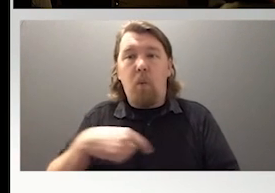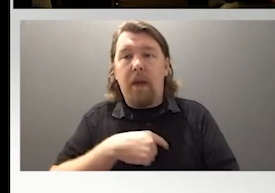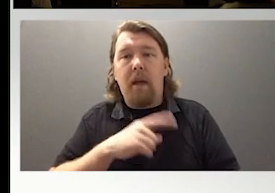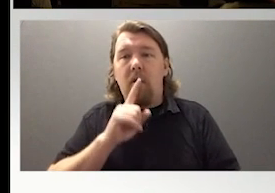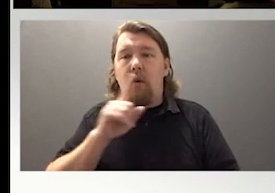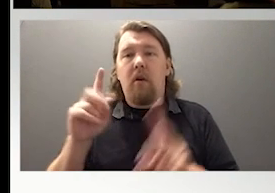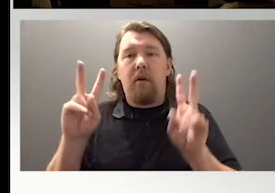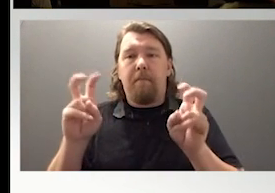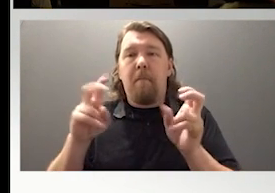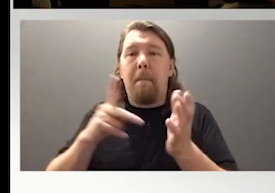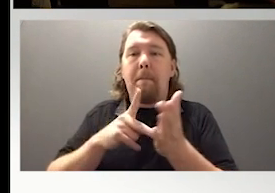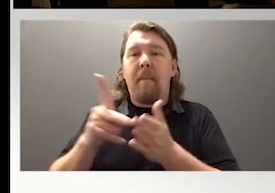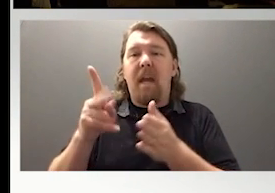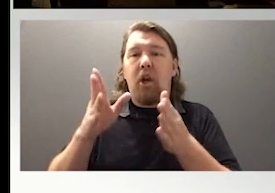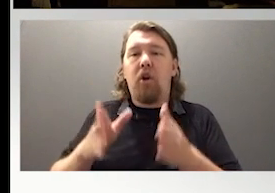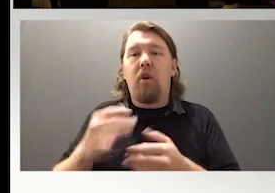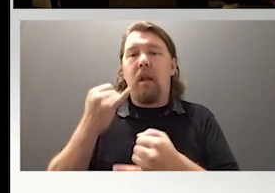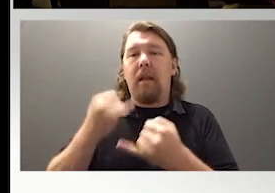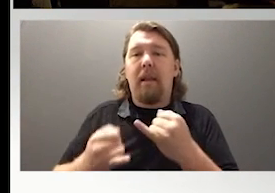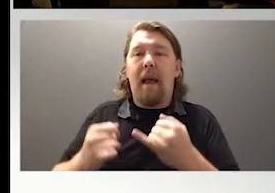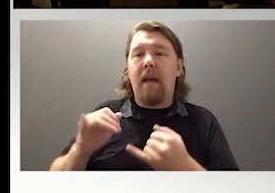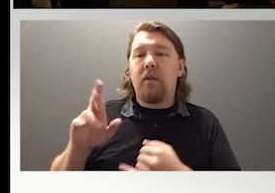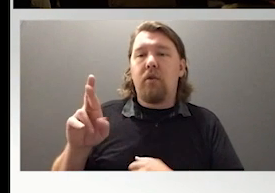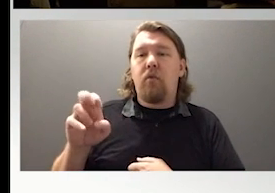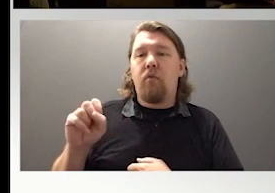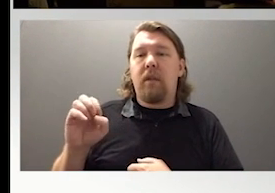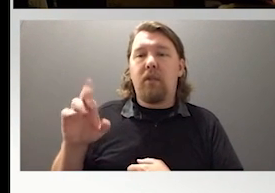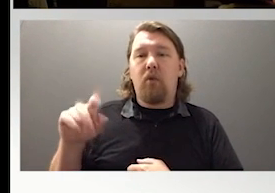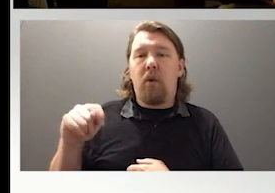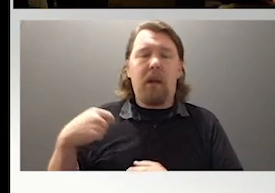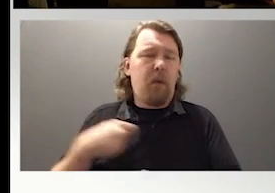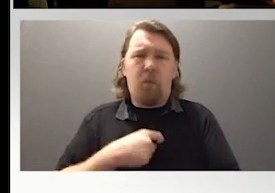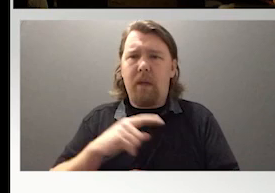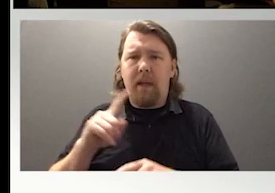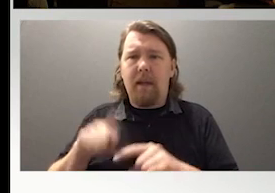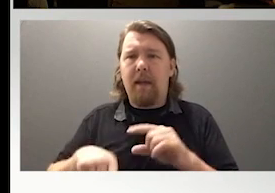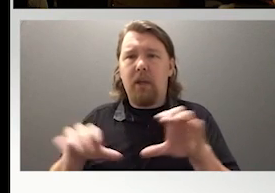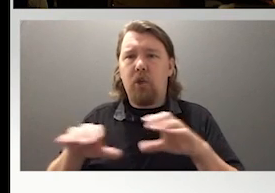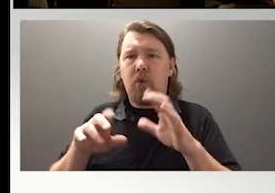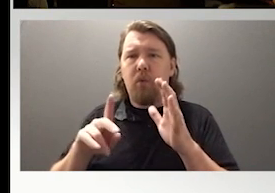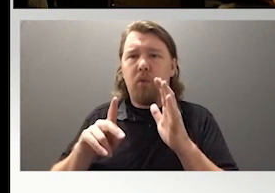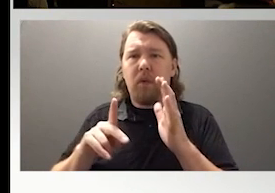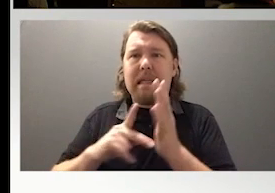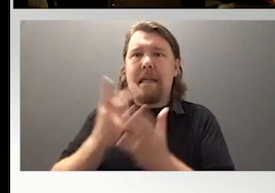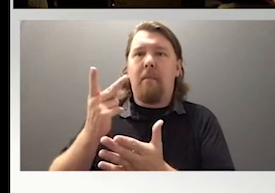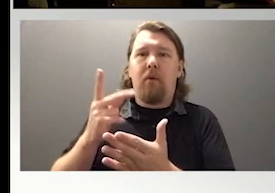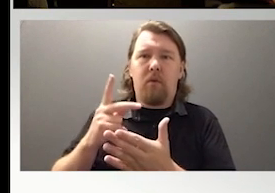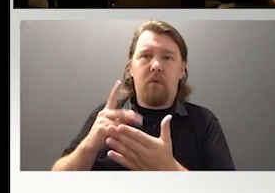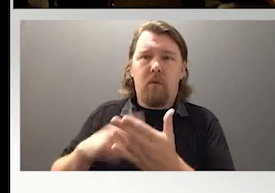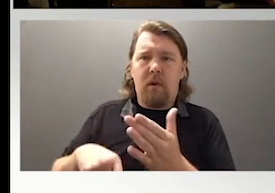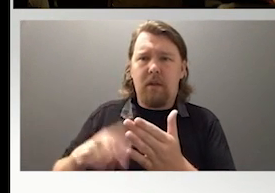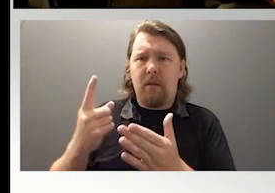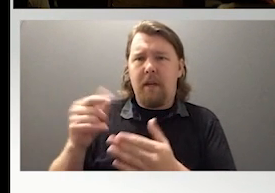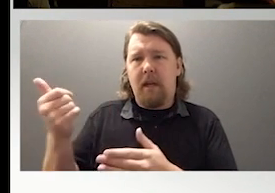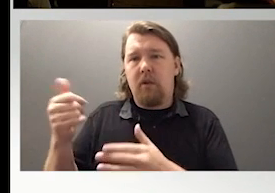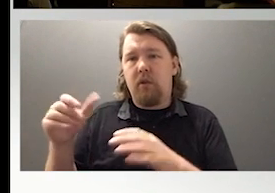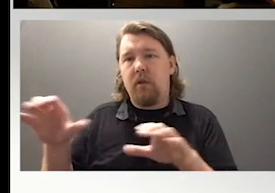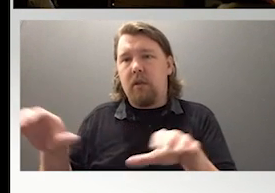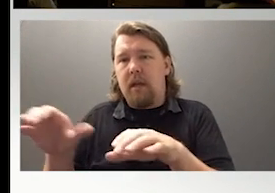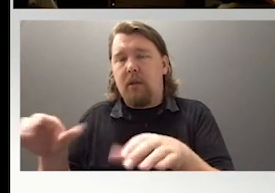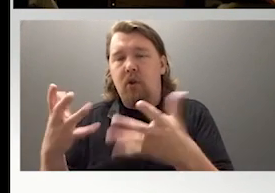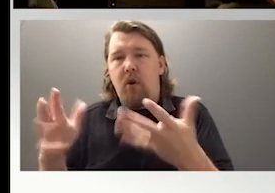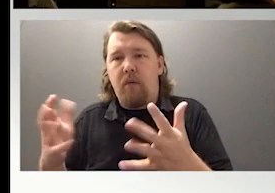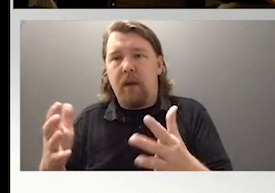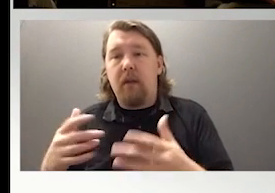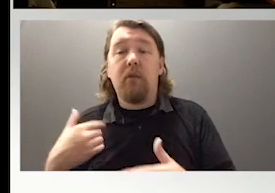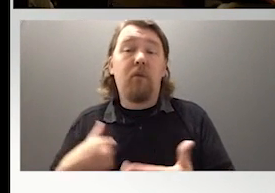last resort and we can't duplicate what another agency provides. So there